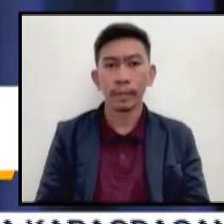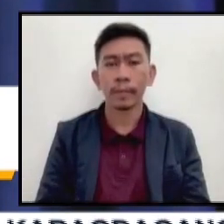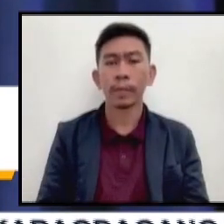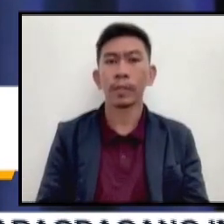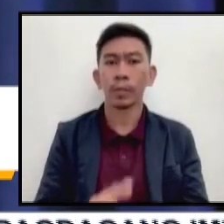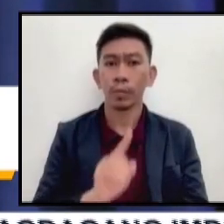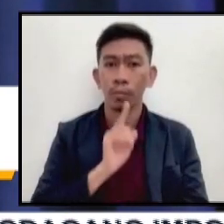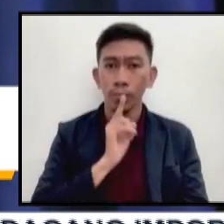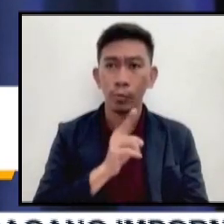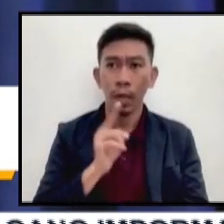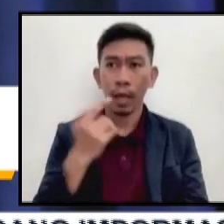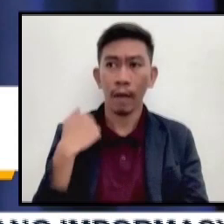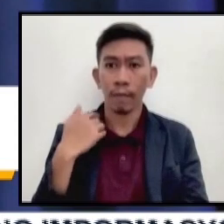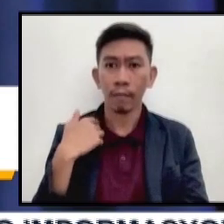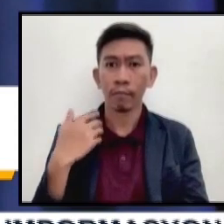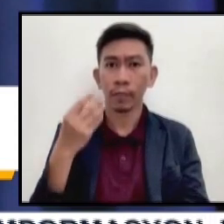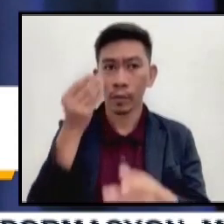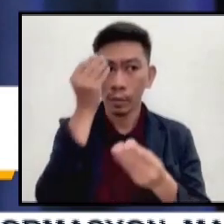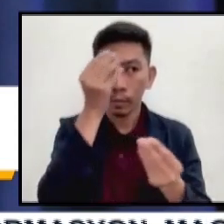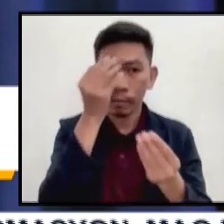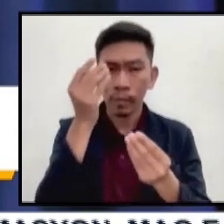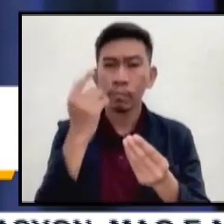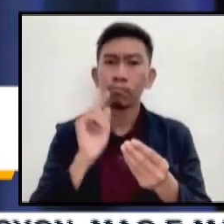seriously, and